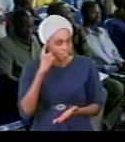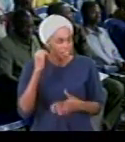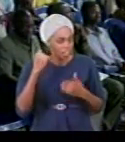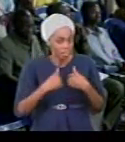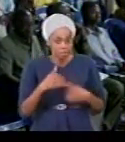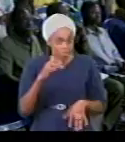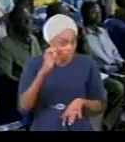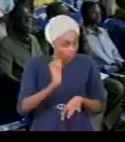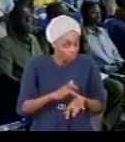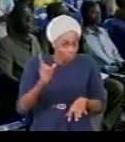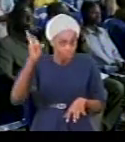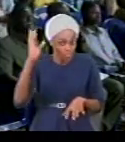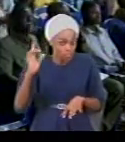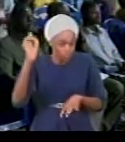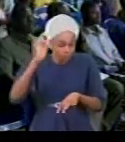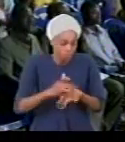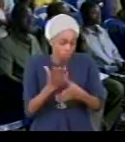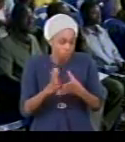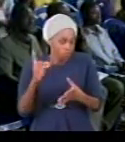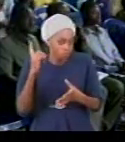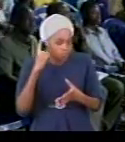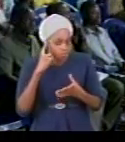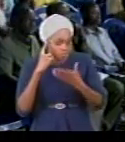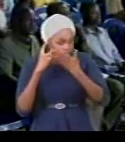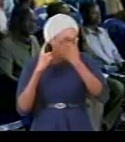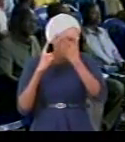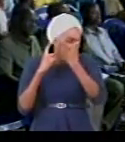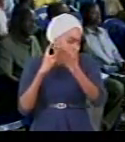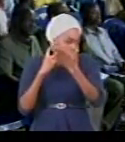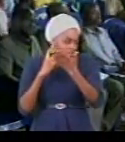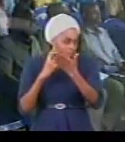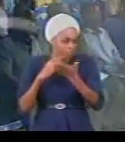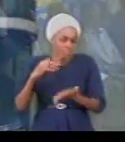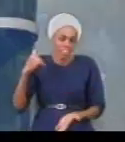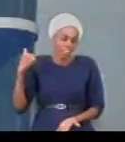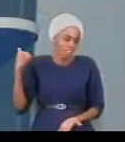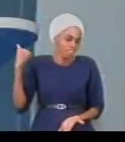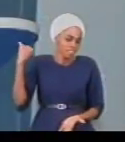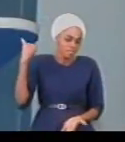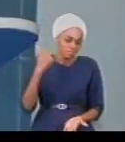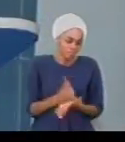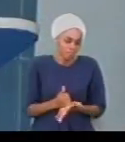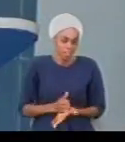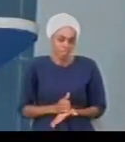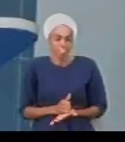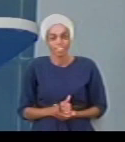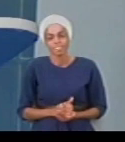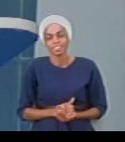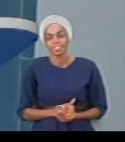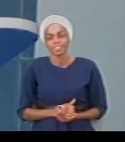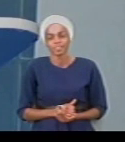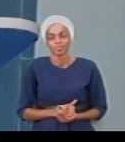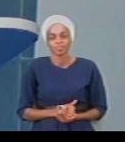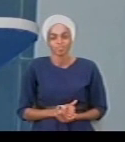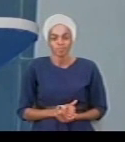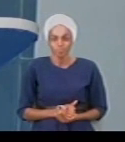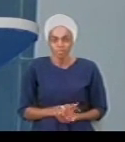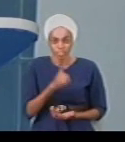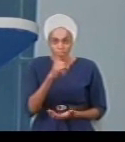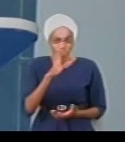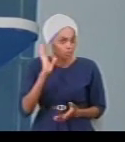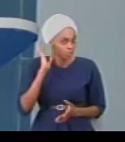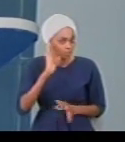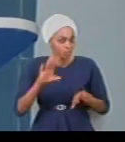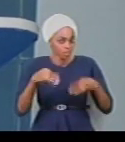Any amen coming from you right there? You will give your own testimony. So we are now taking